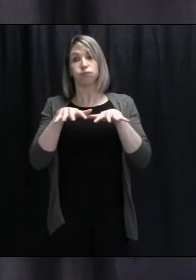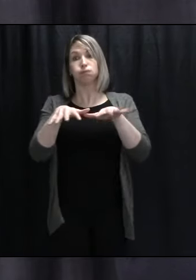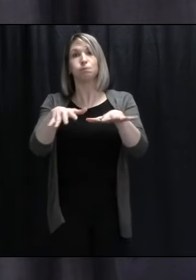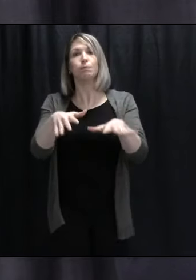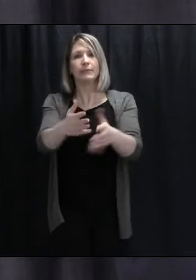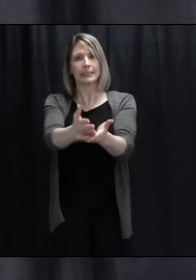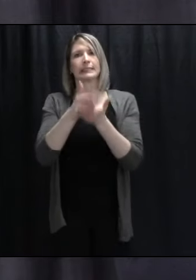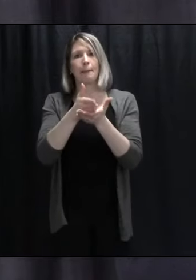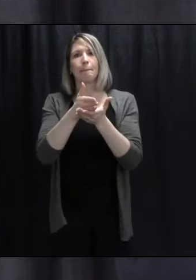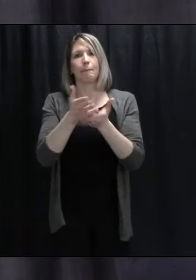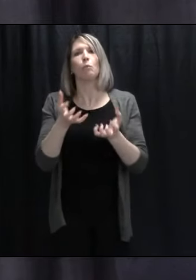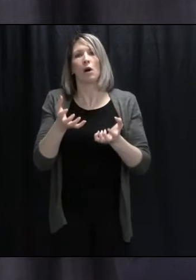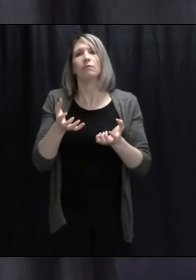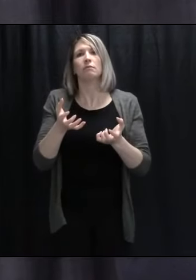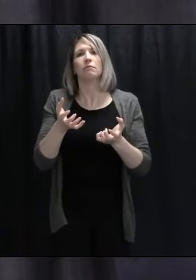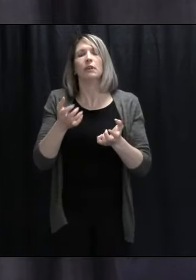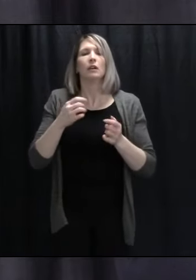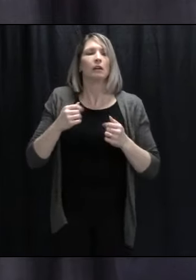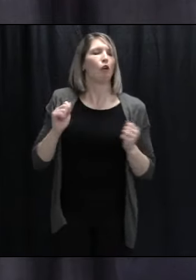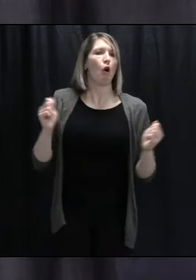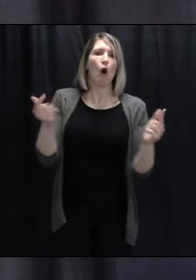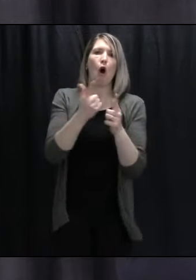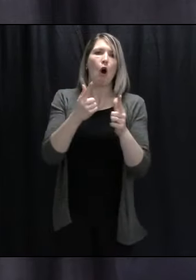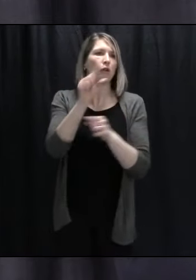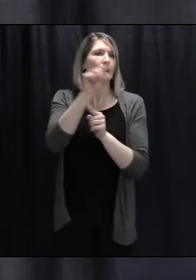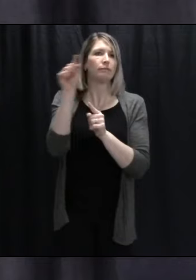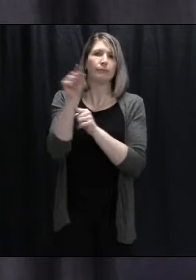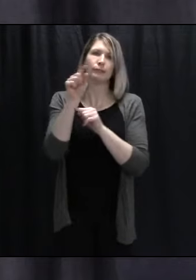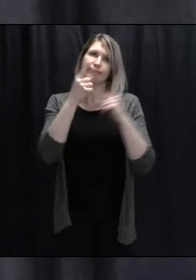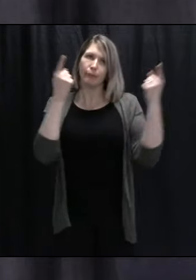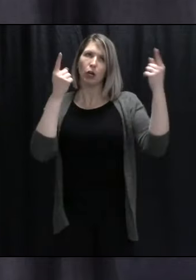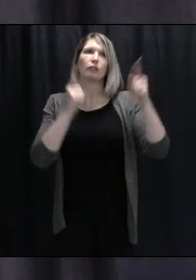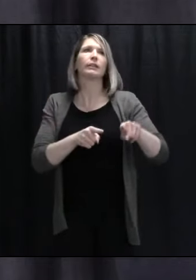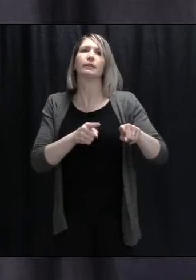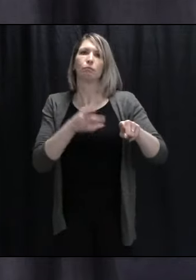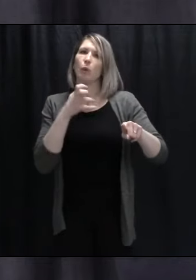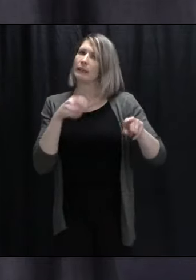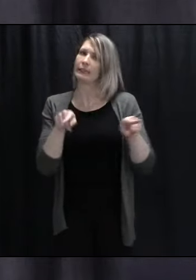as it is for every other minister in our caucus.